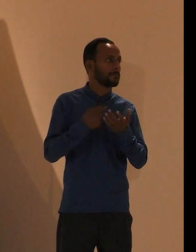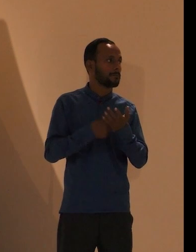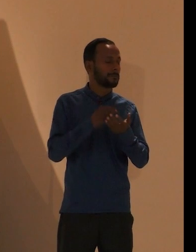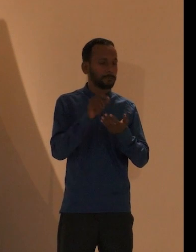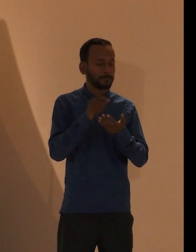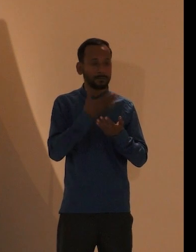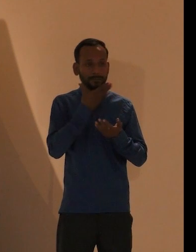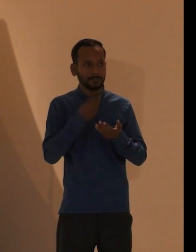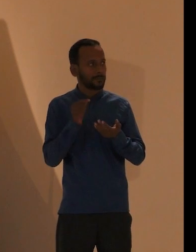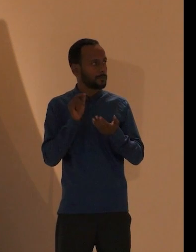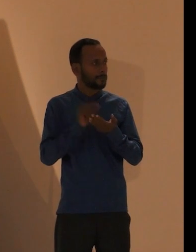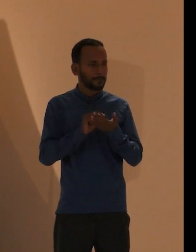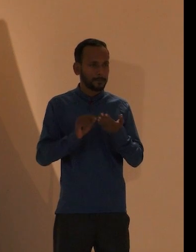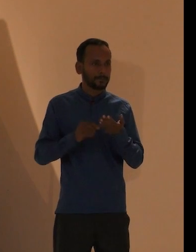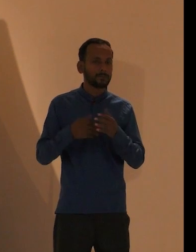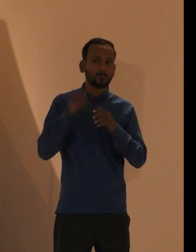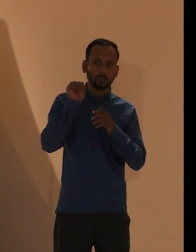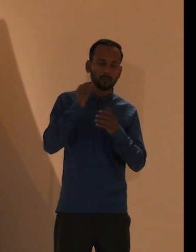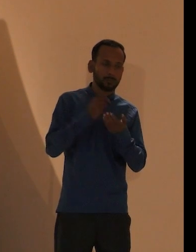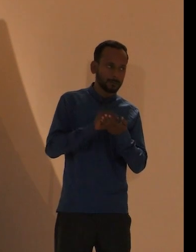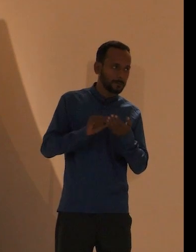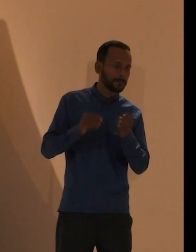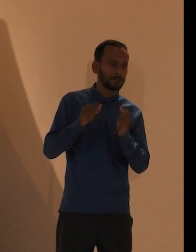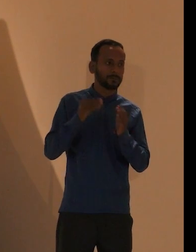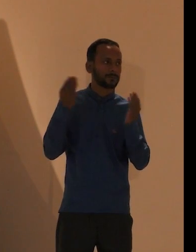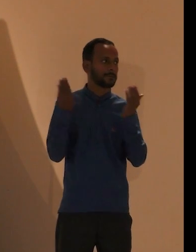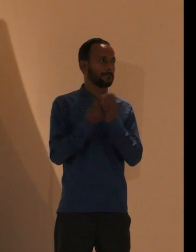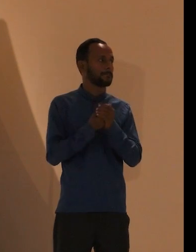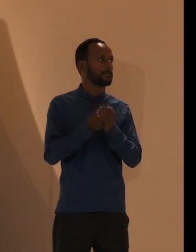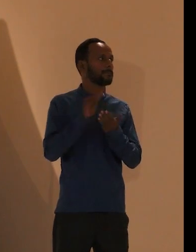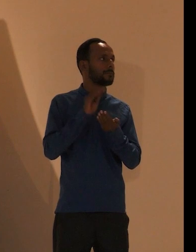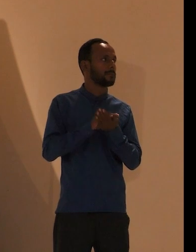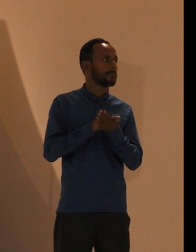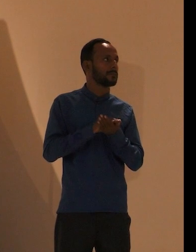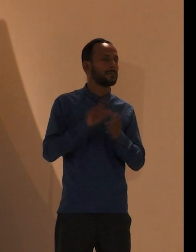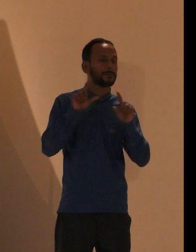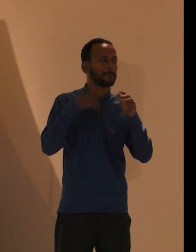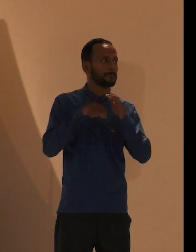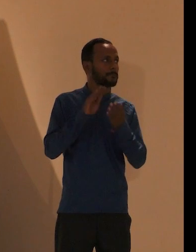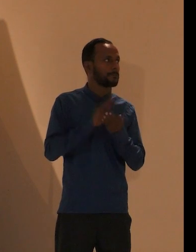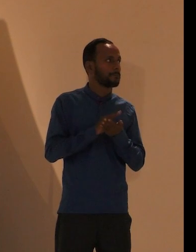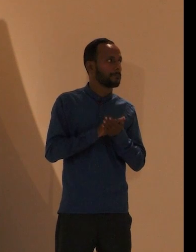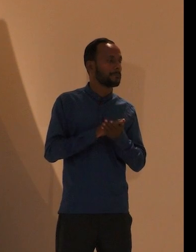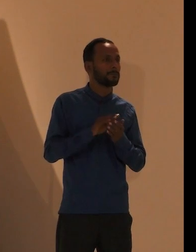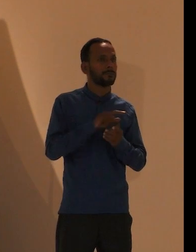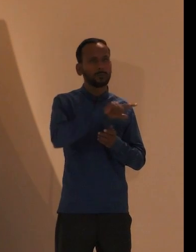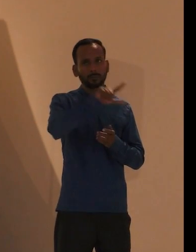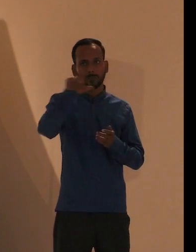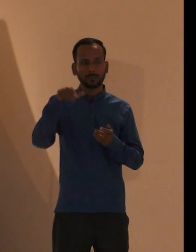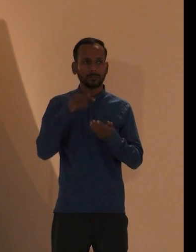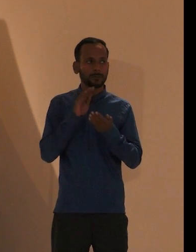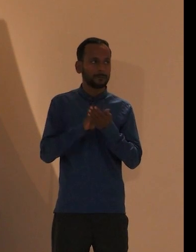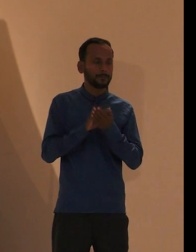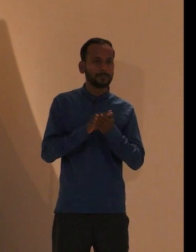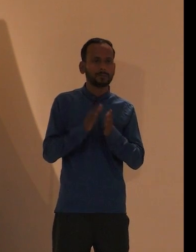manuscripts, compiled by the School of Cultural Texts in Jadavpur University. And on this note, I will just